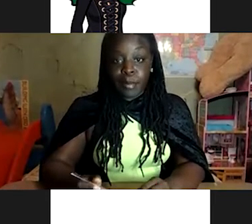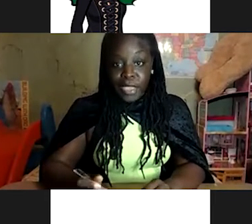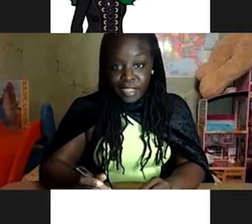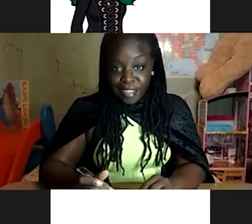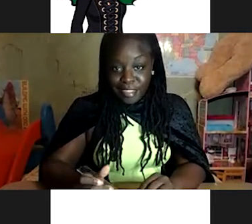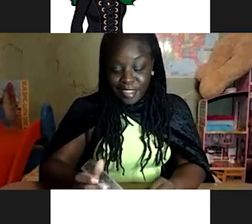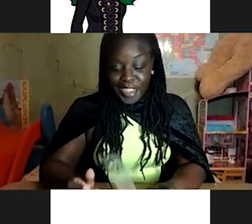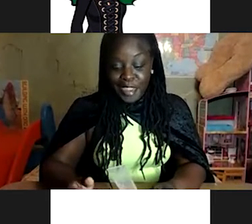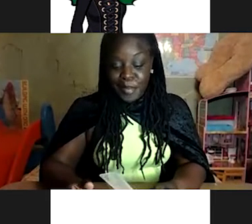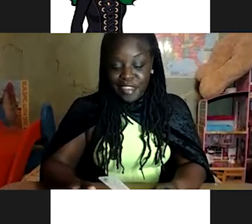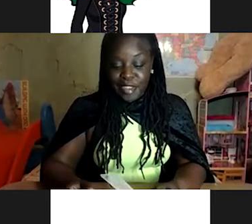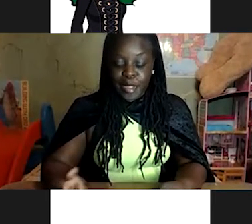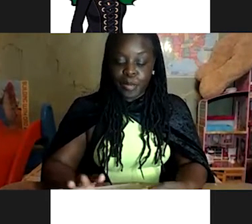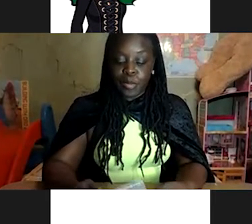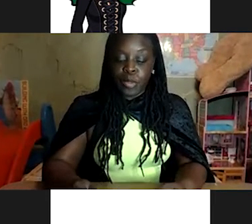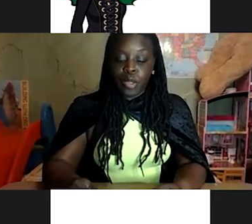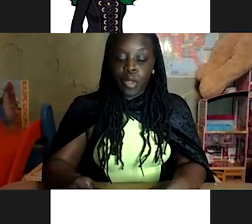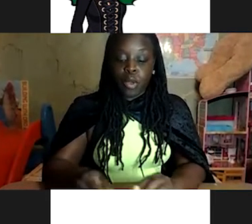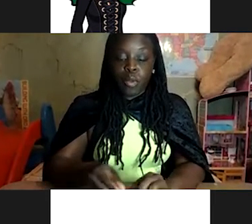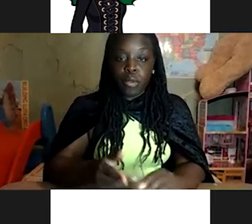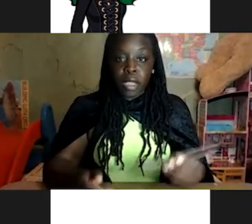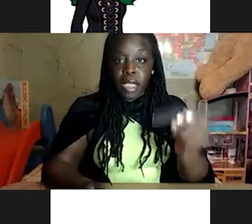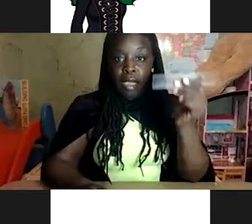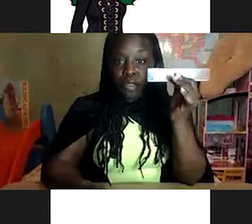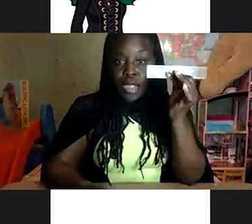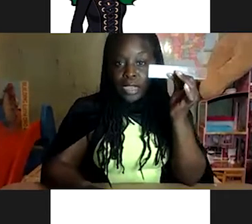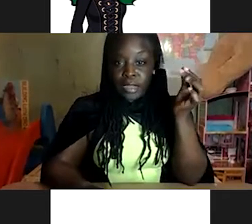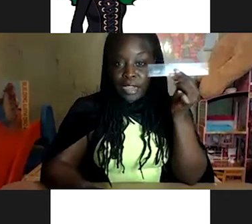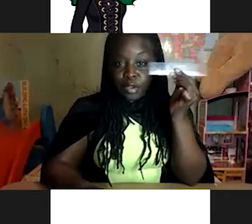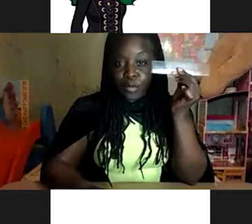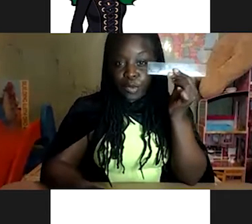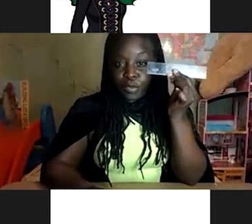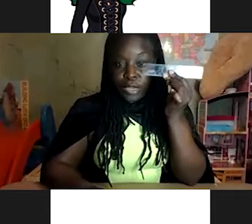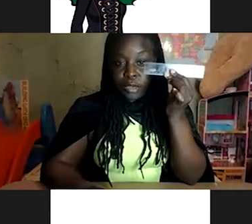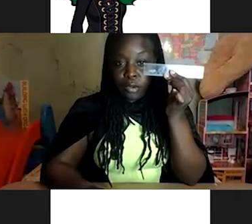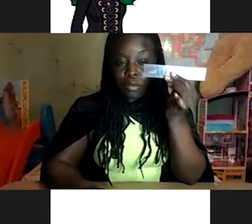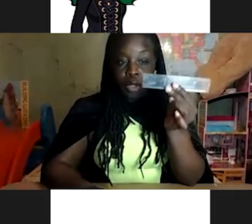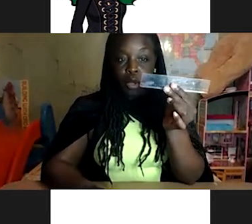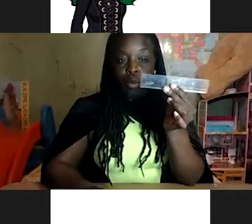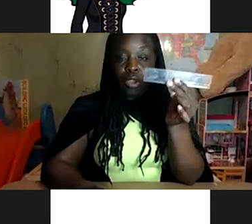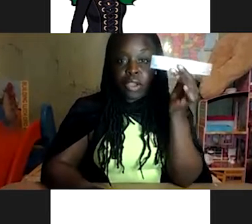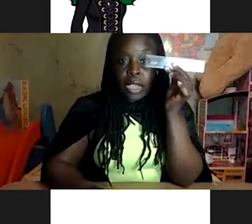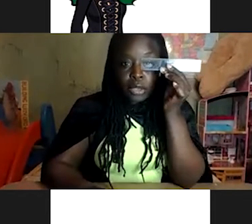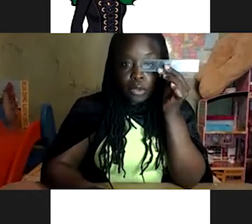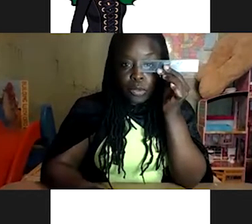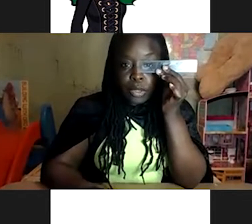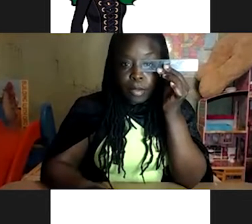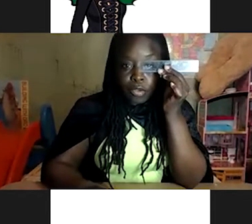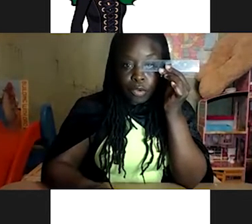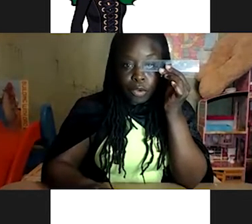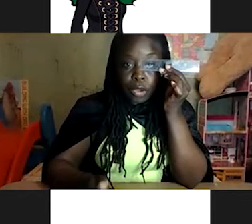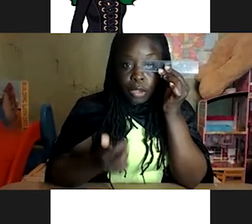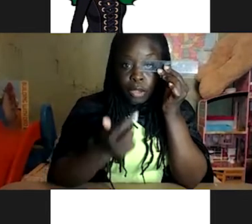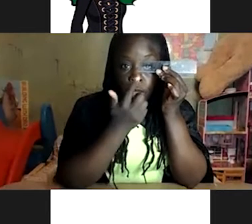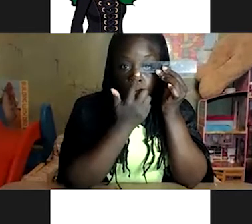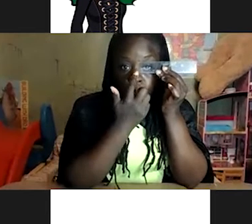the time and the skill and the patience. So I have this handy dandy ruler right here, which I can use to